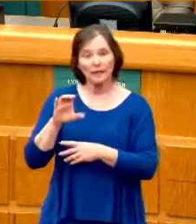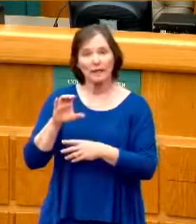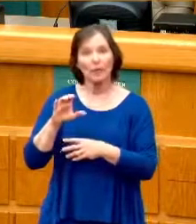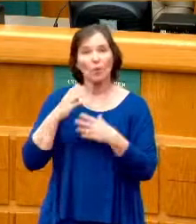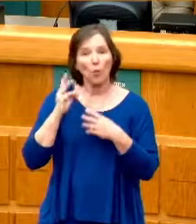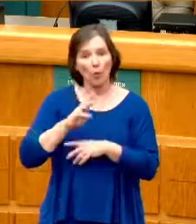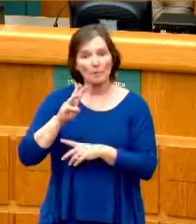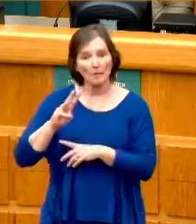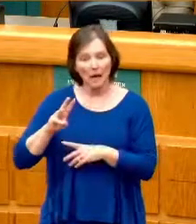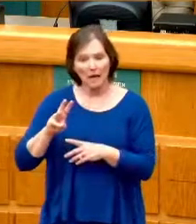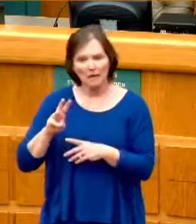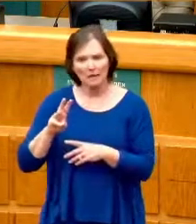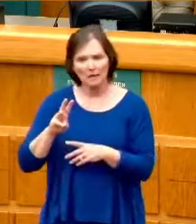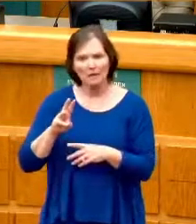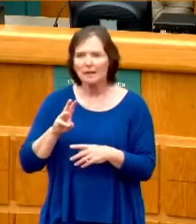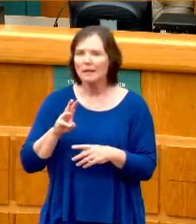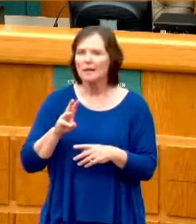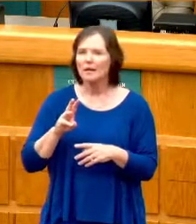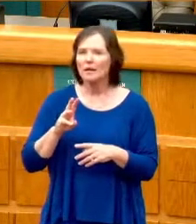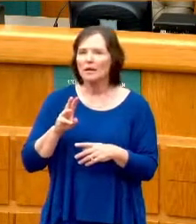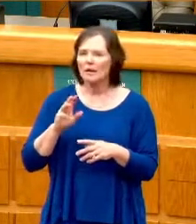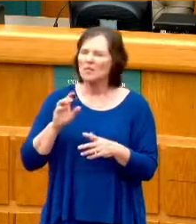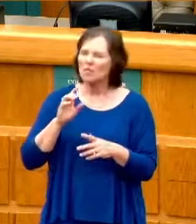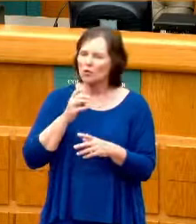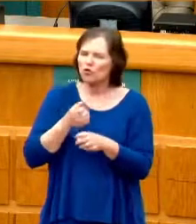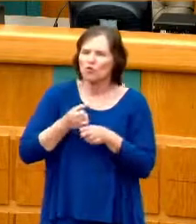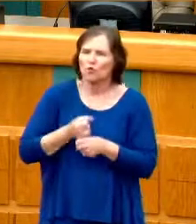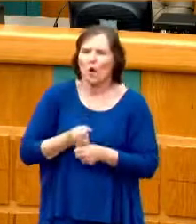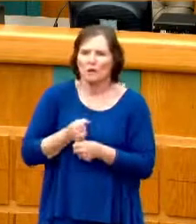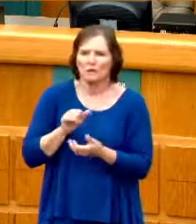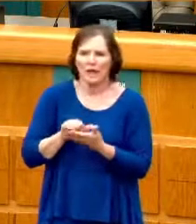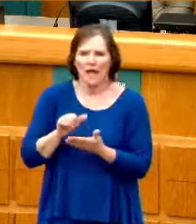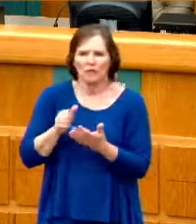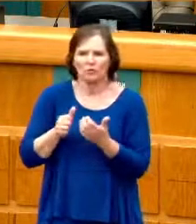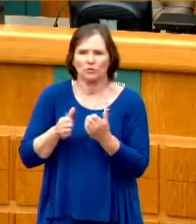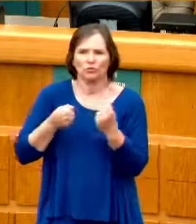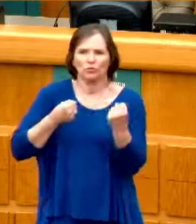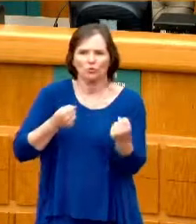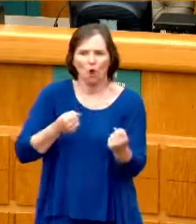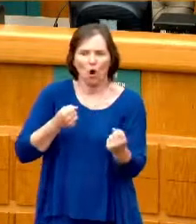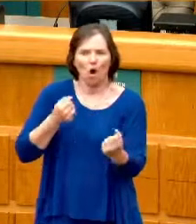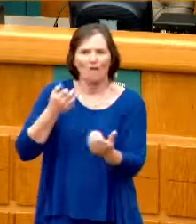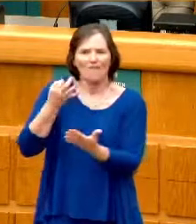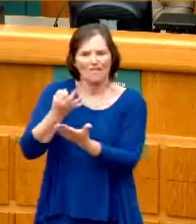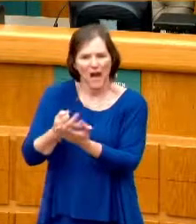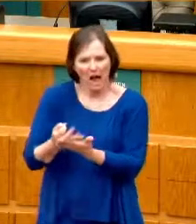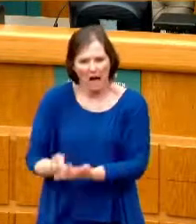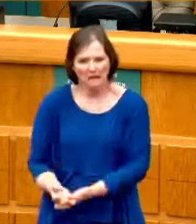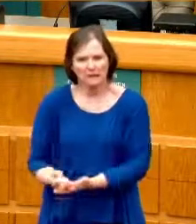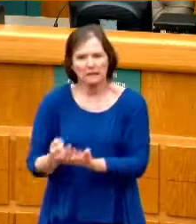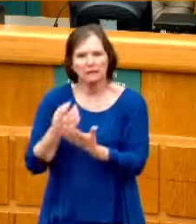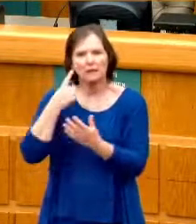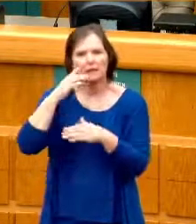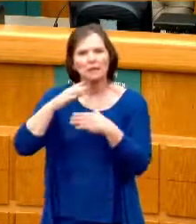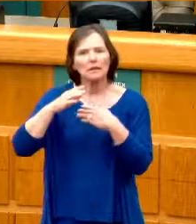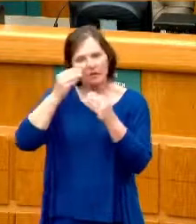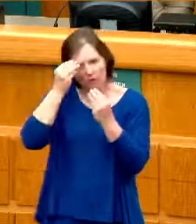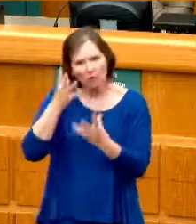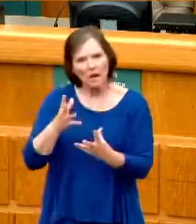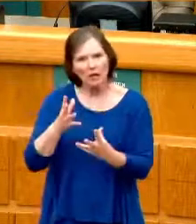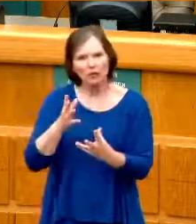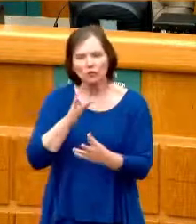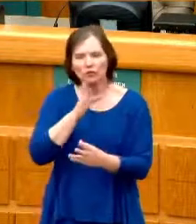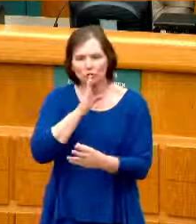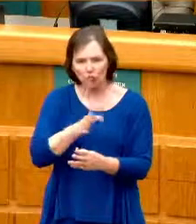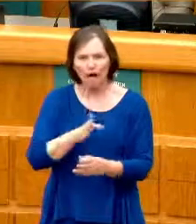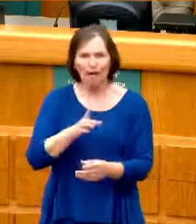by sources that are not trusted. They can give you the facts to have the right discussion that you need so you